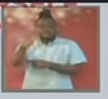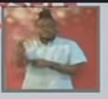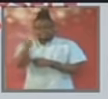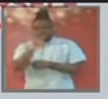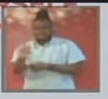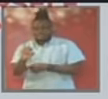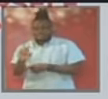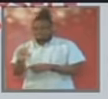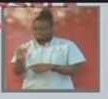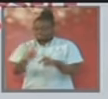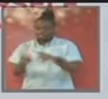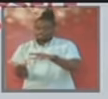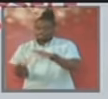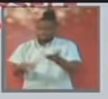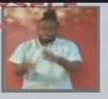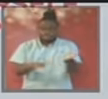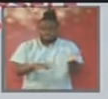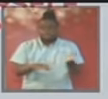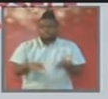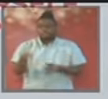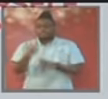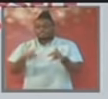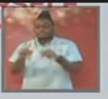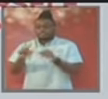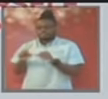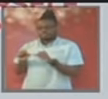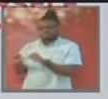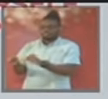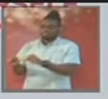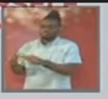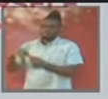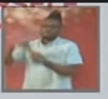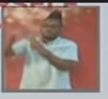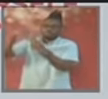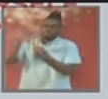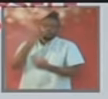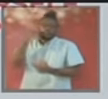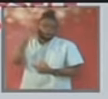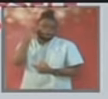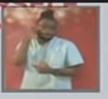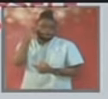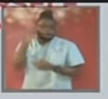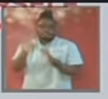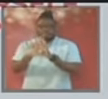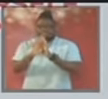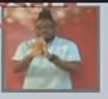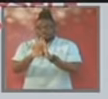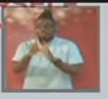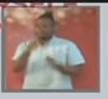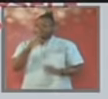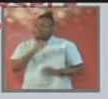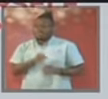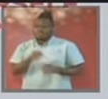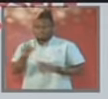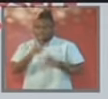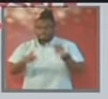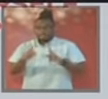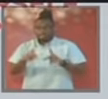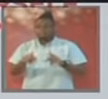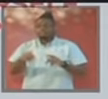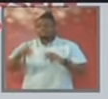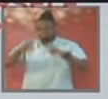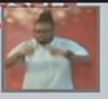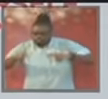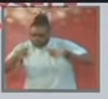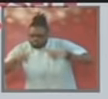countries came from these long-stay homes. So we have scientific rationale and data to support that.